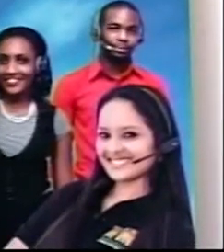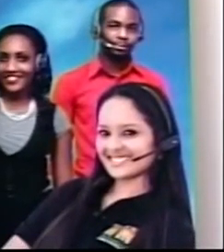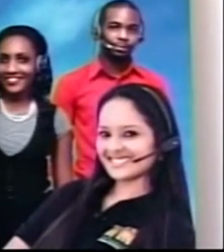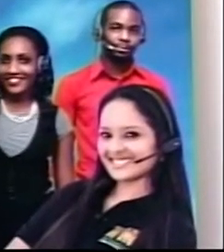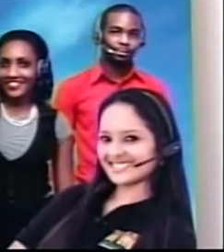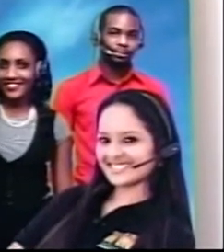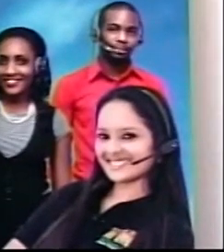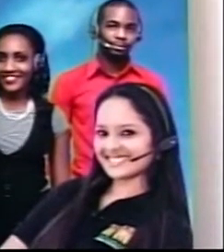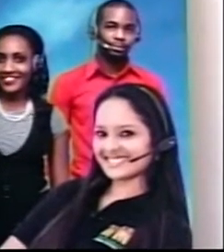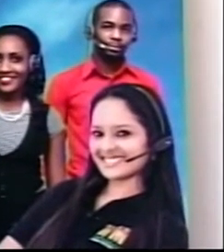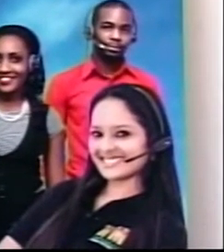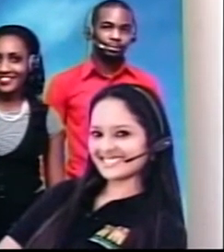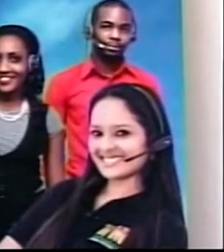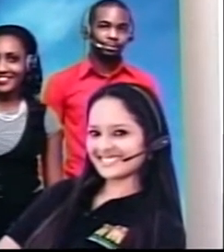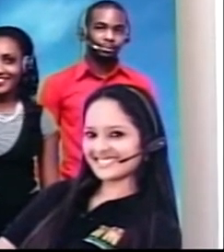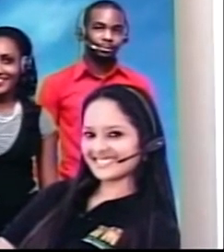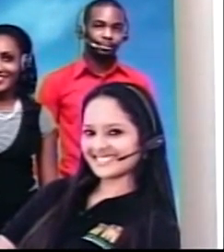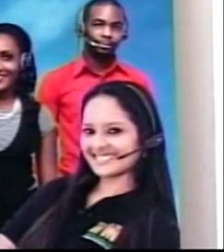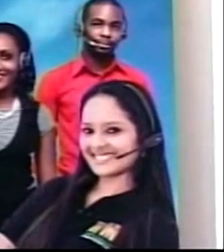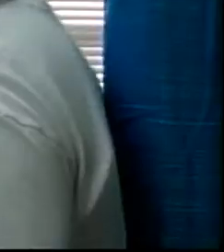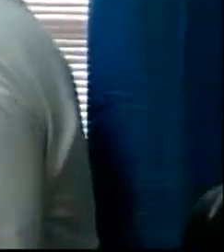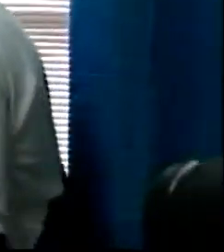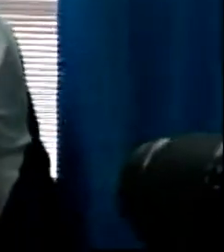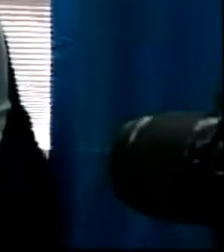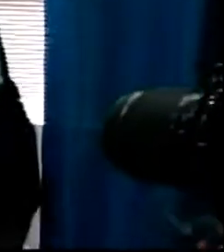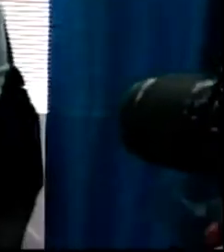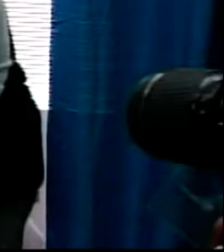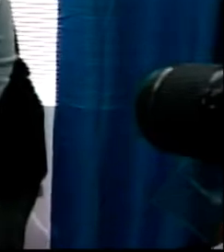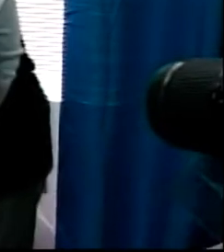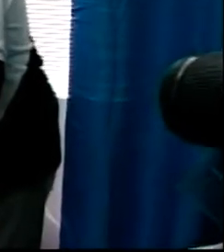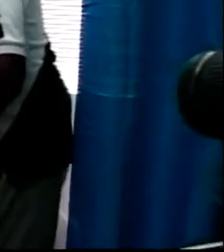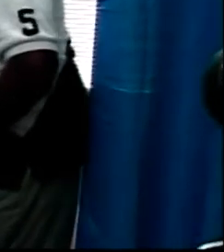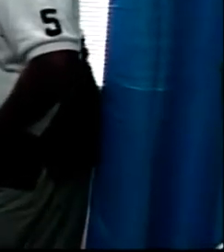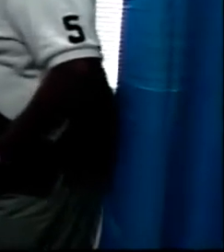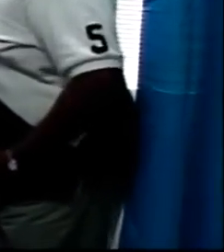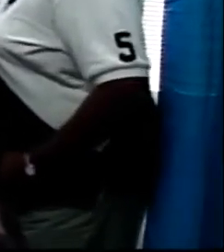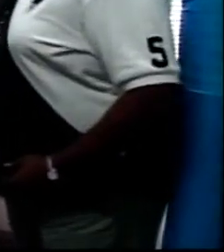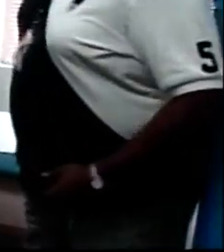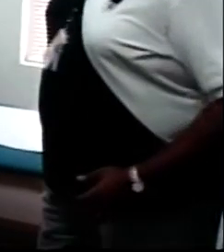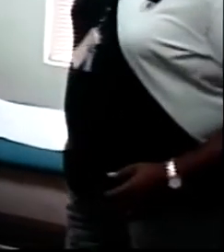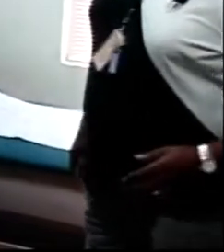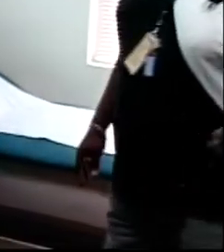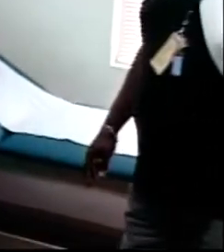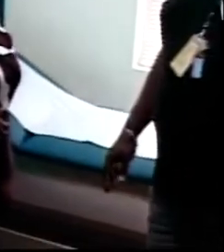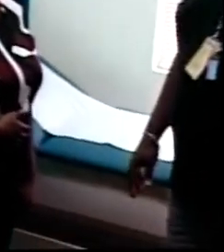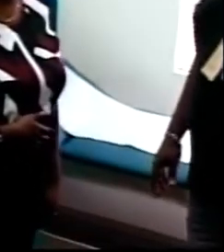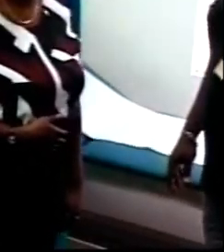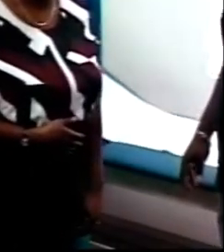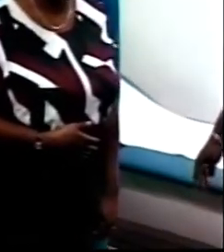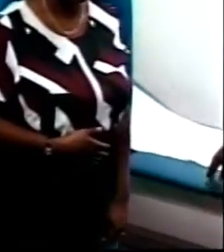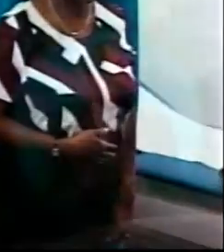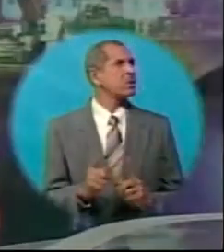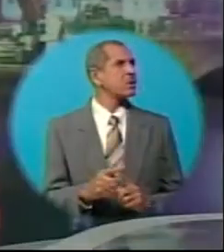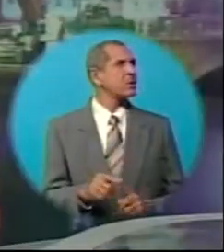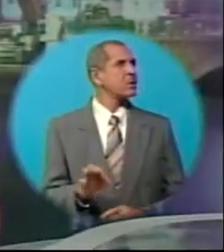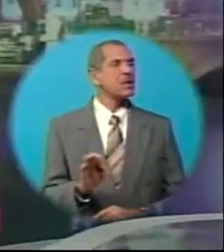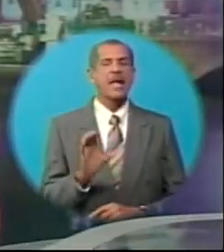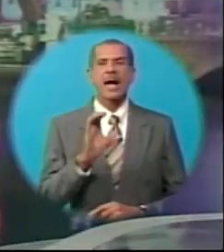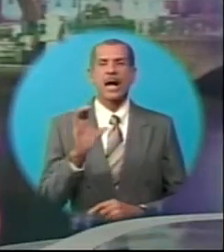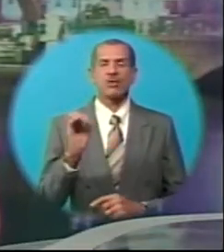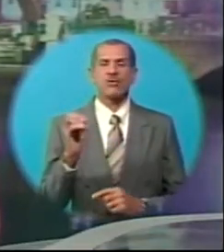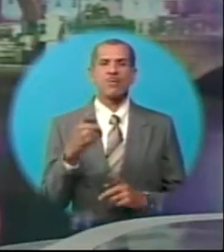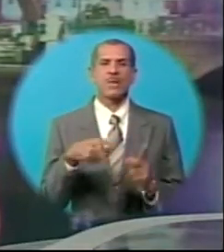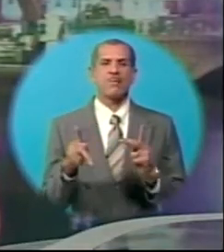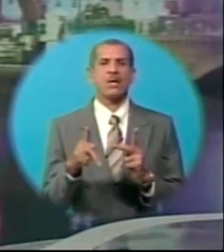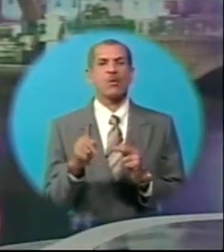which specializes in business outsourcing services, has increased its workforce from around 200 people to 900